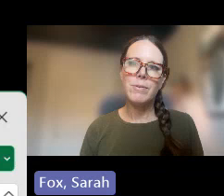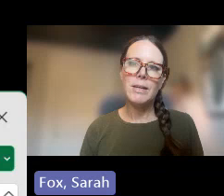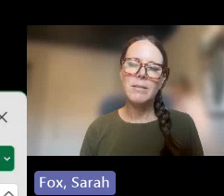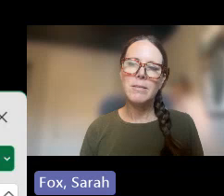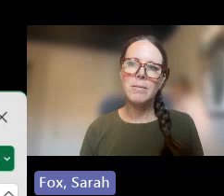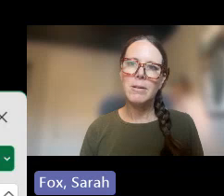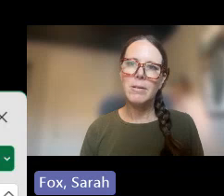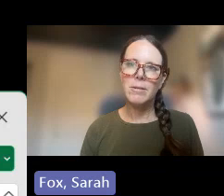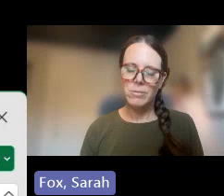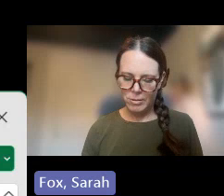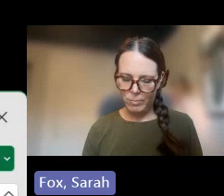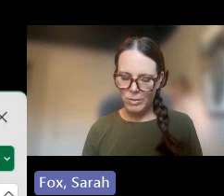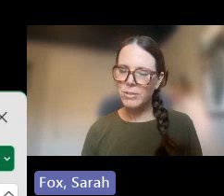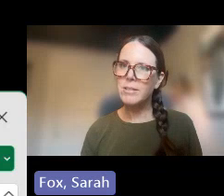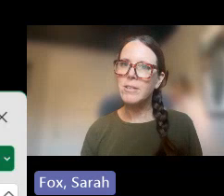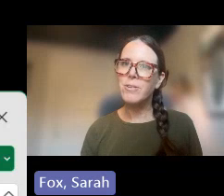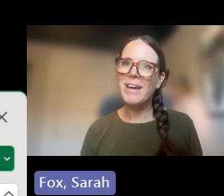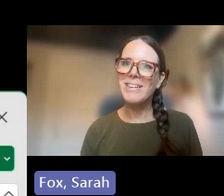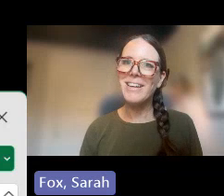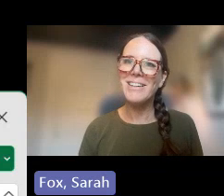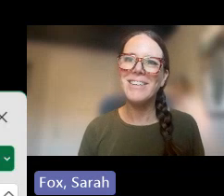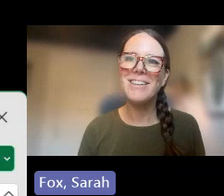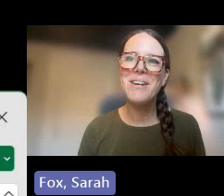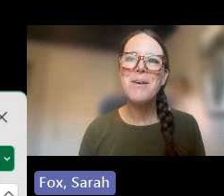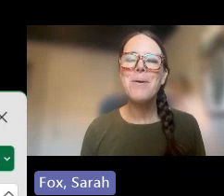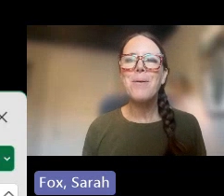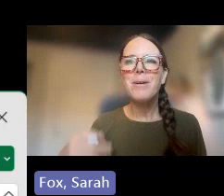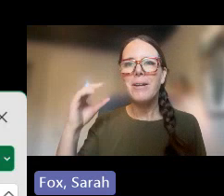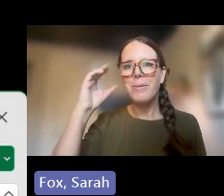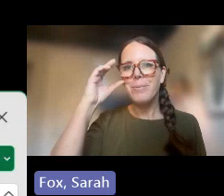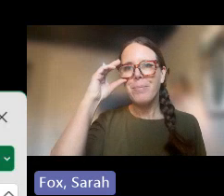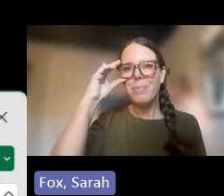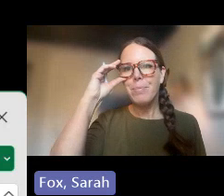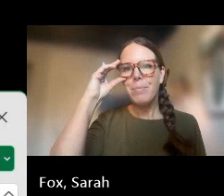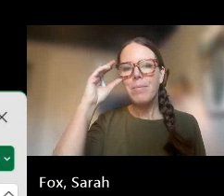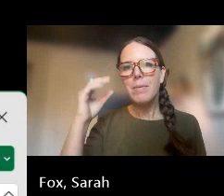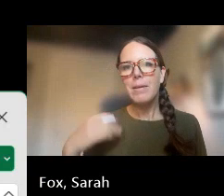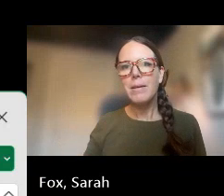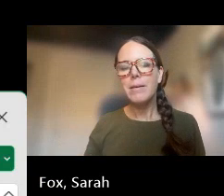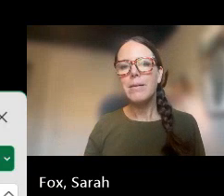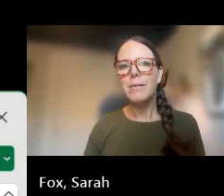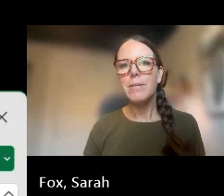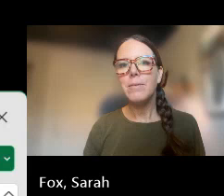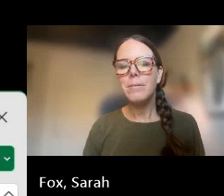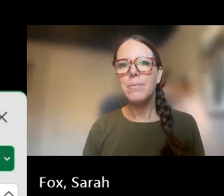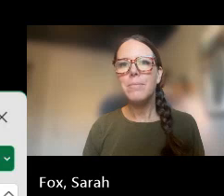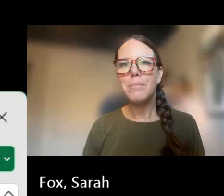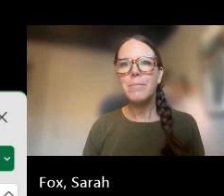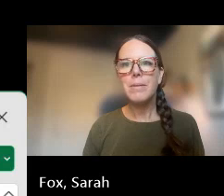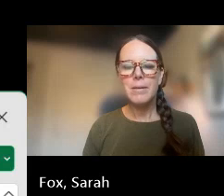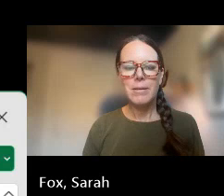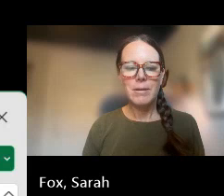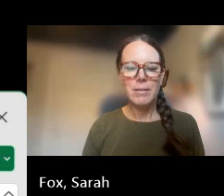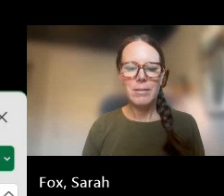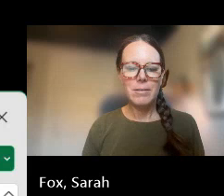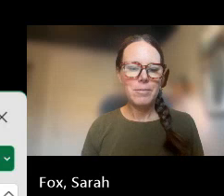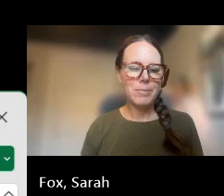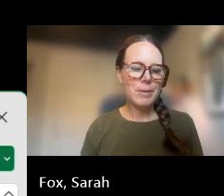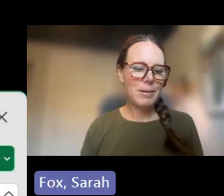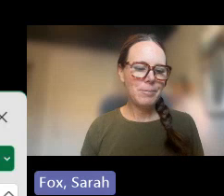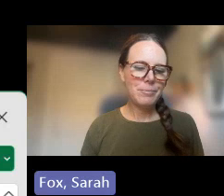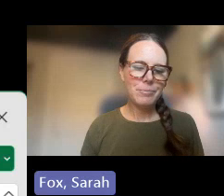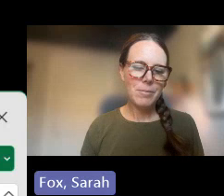not advance. Should we just consider that? Yeah. It doesn't, and a no for now? Maybe we'll No. come back. Okay.